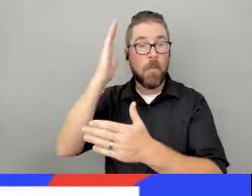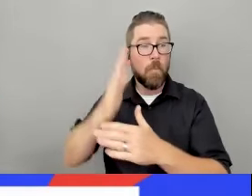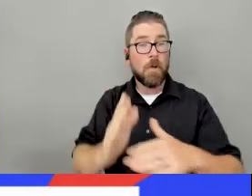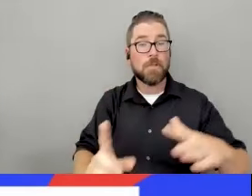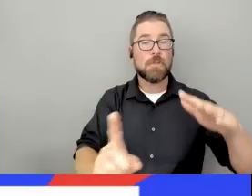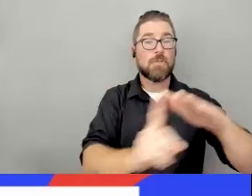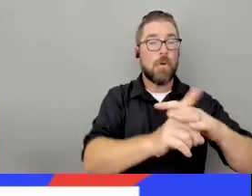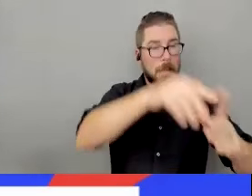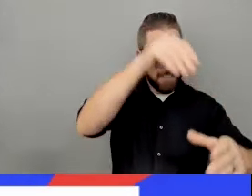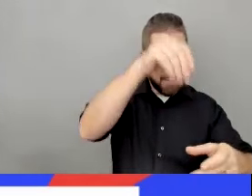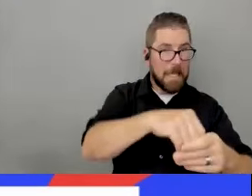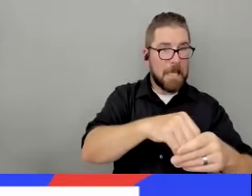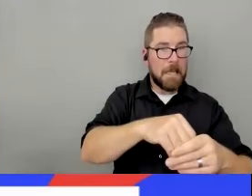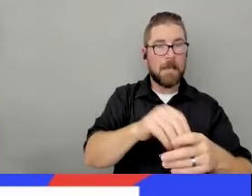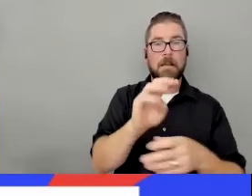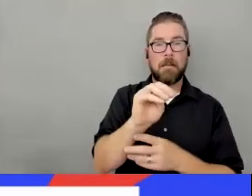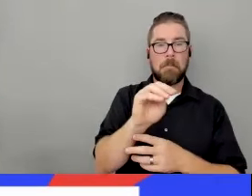If that makes sense. Oh, yes.